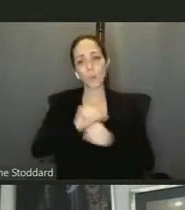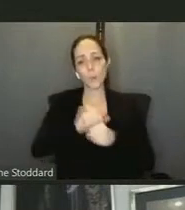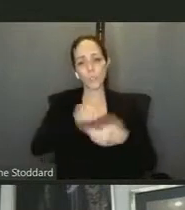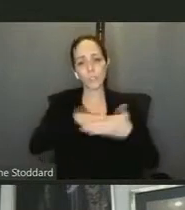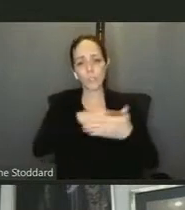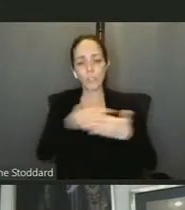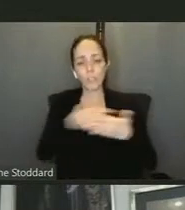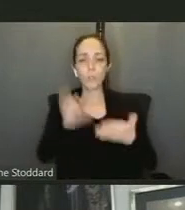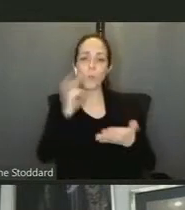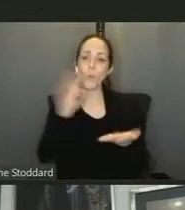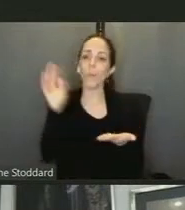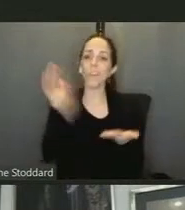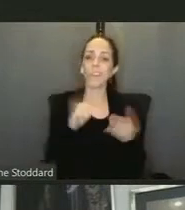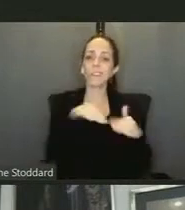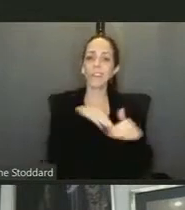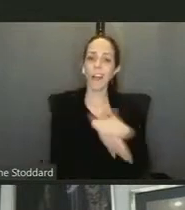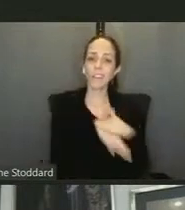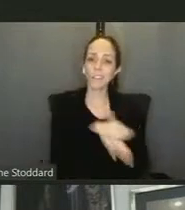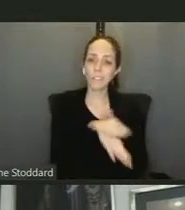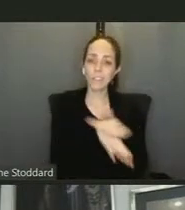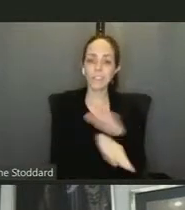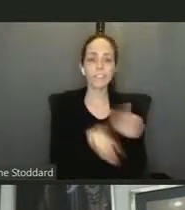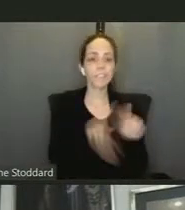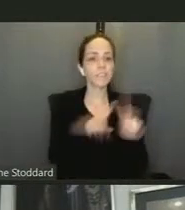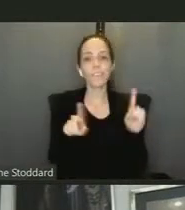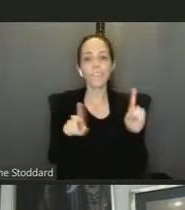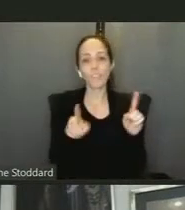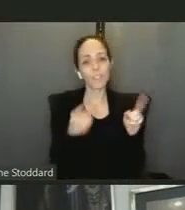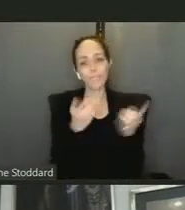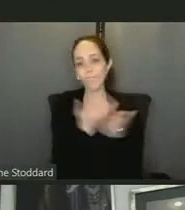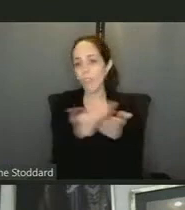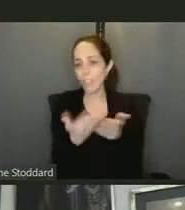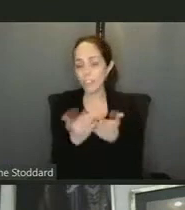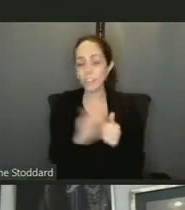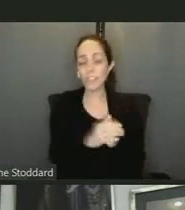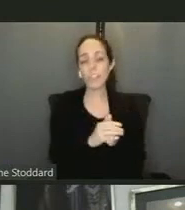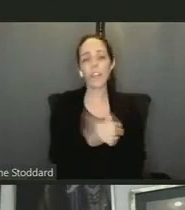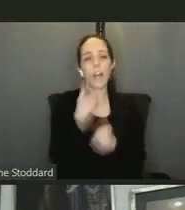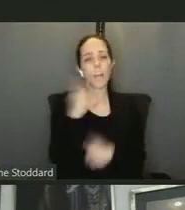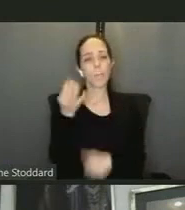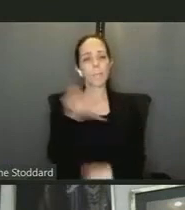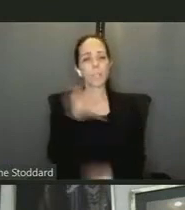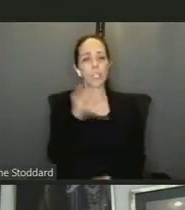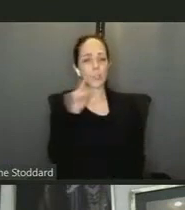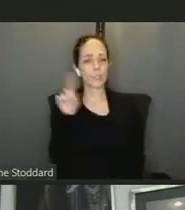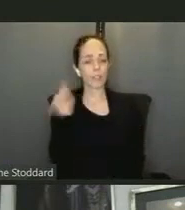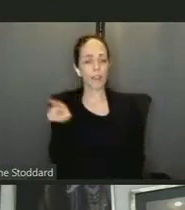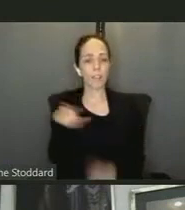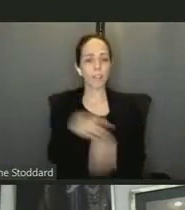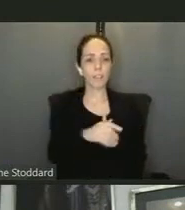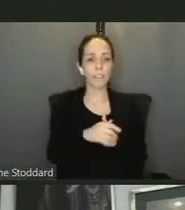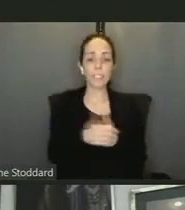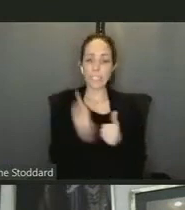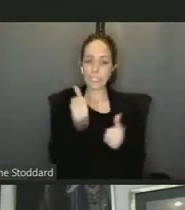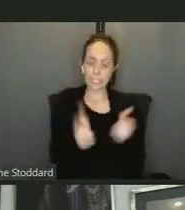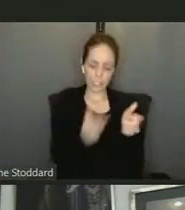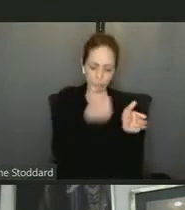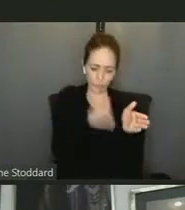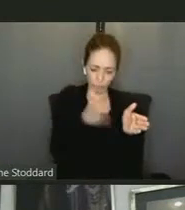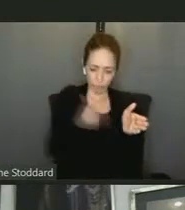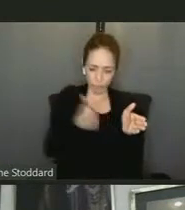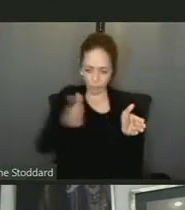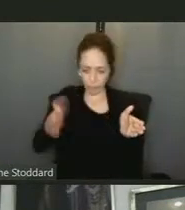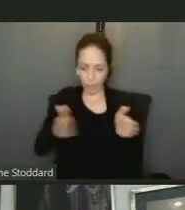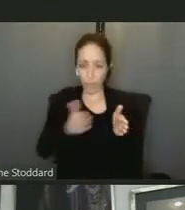less access to different elements in each of these. Are each slice of cheese